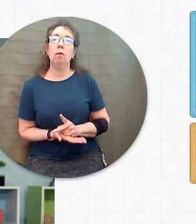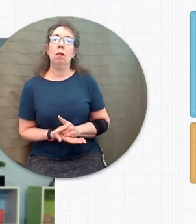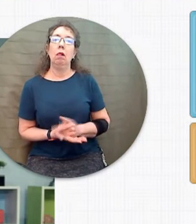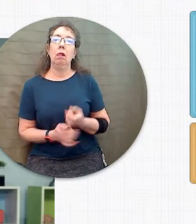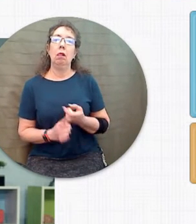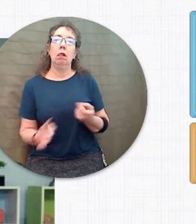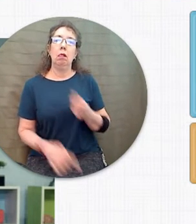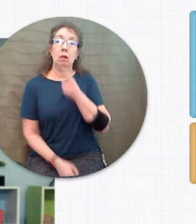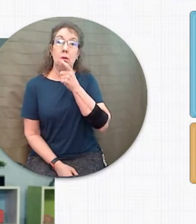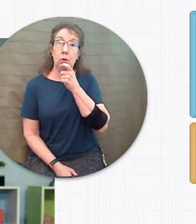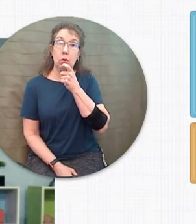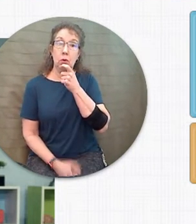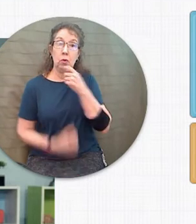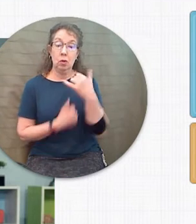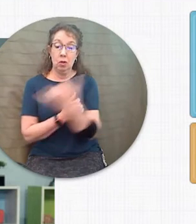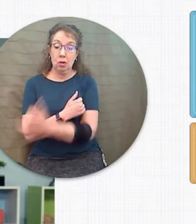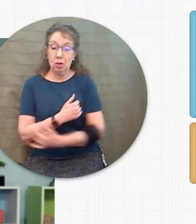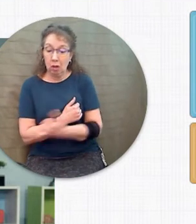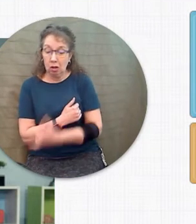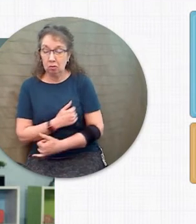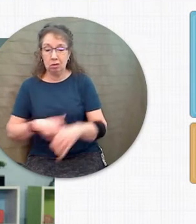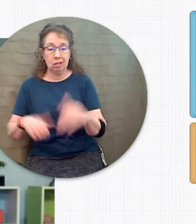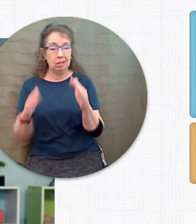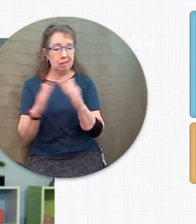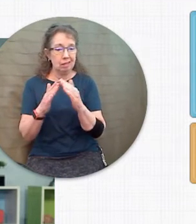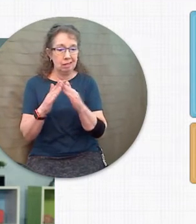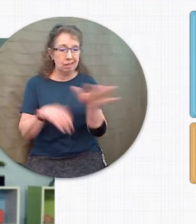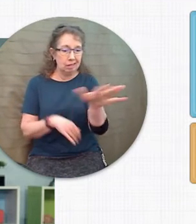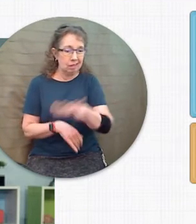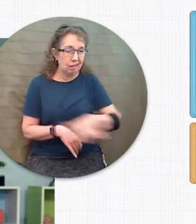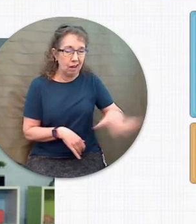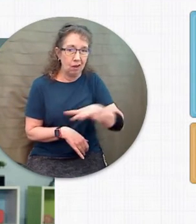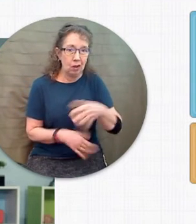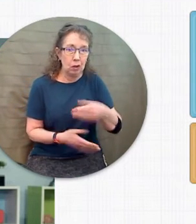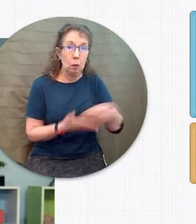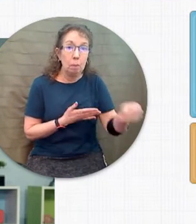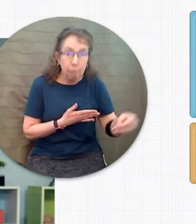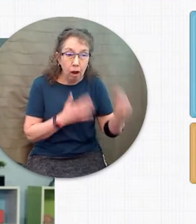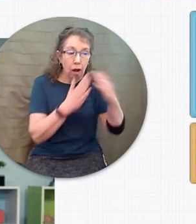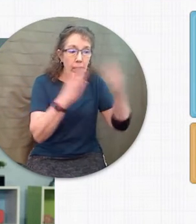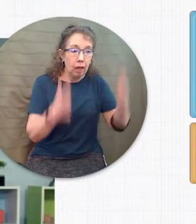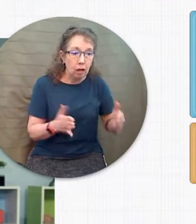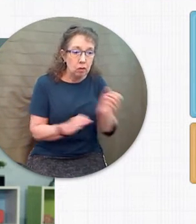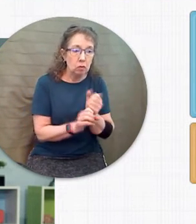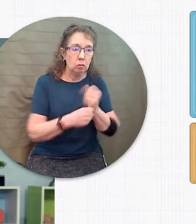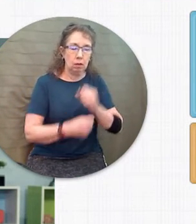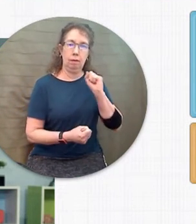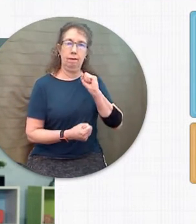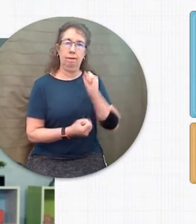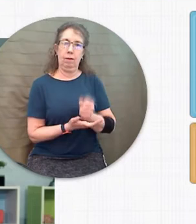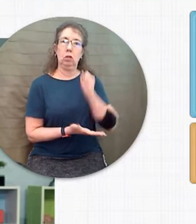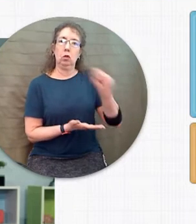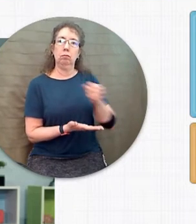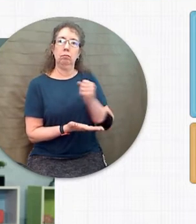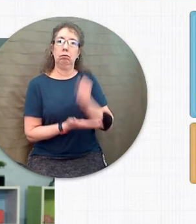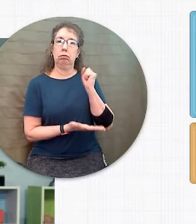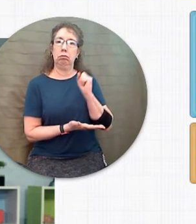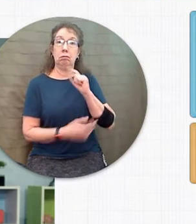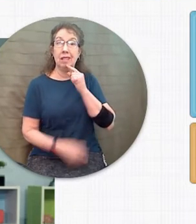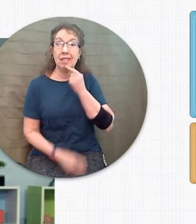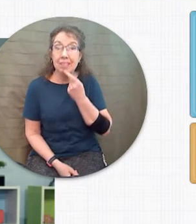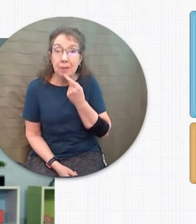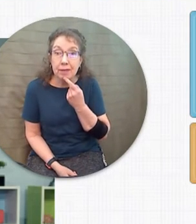from the country or city or locality where you bought your property to make it official. Because think about it, it's a pretty serious